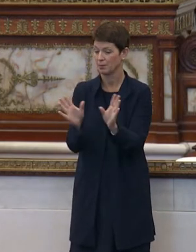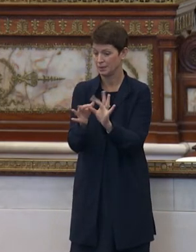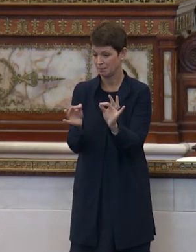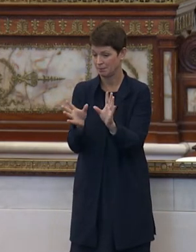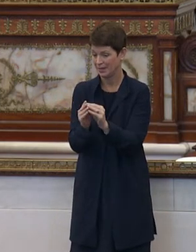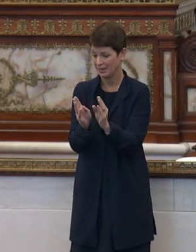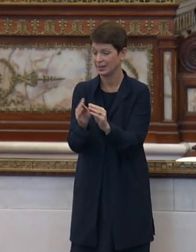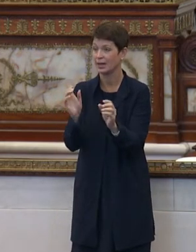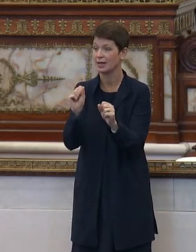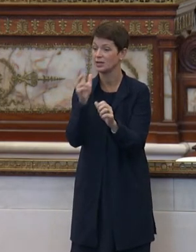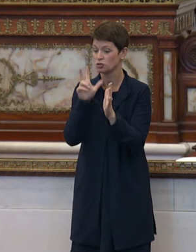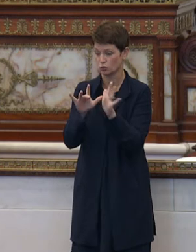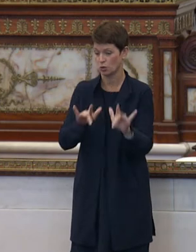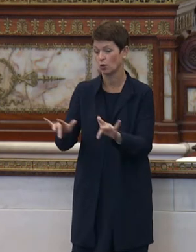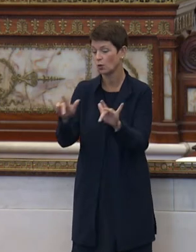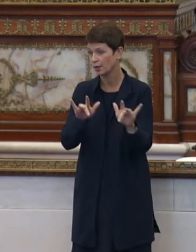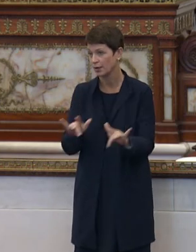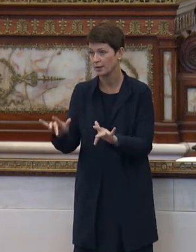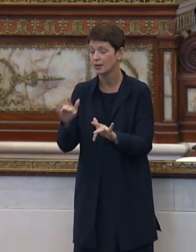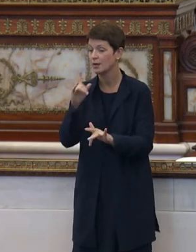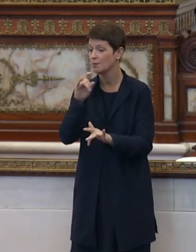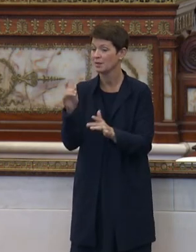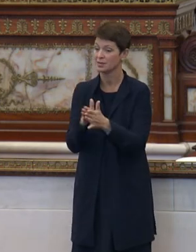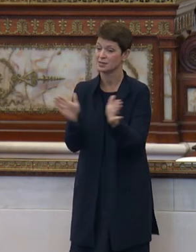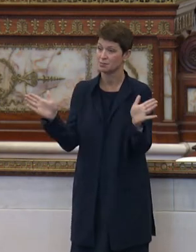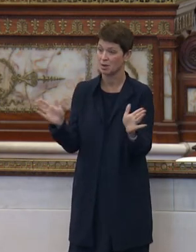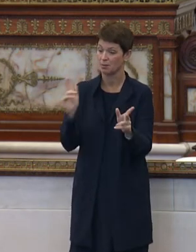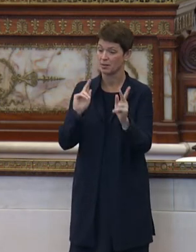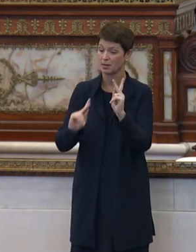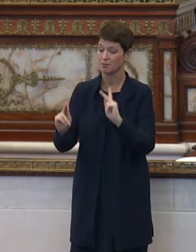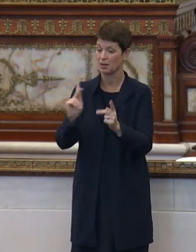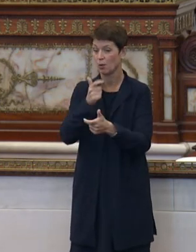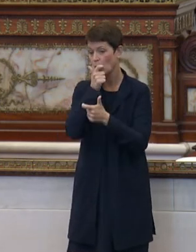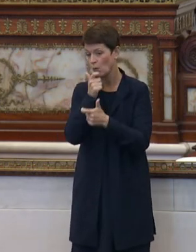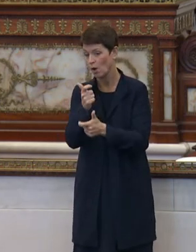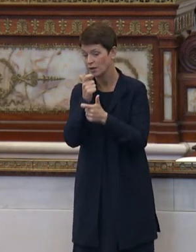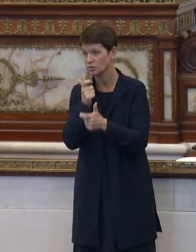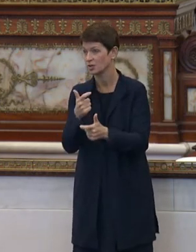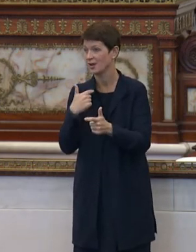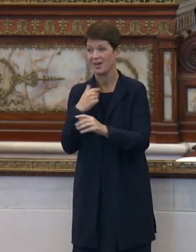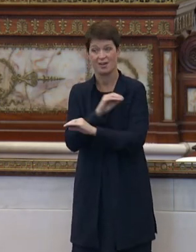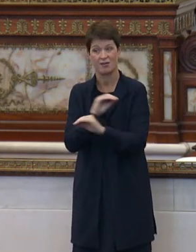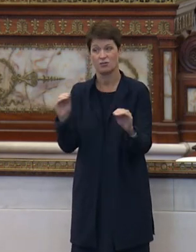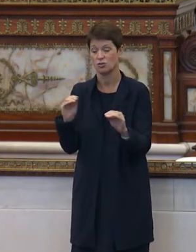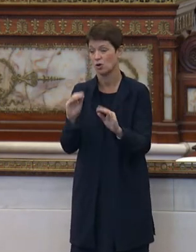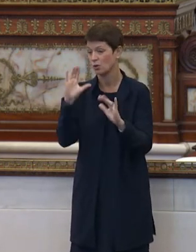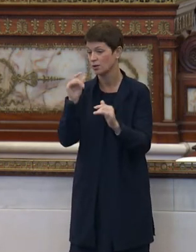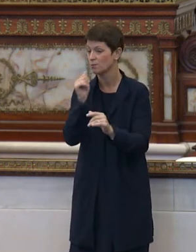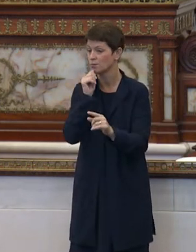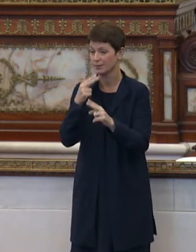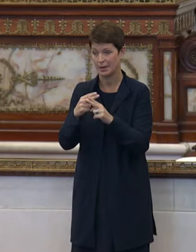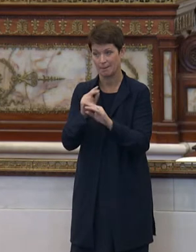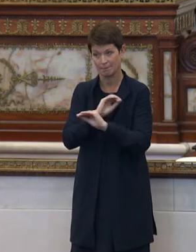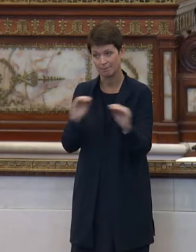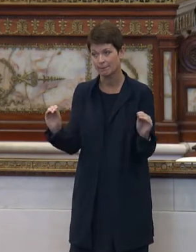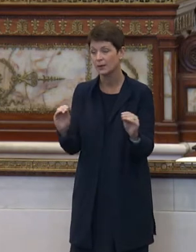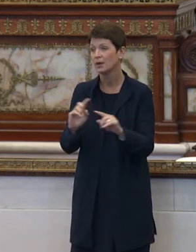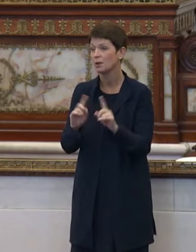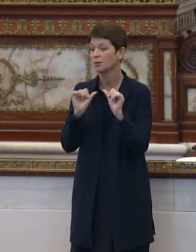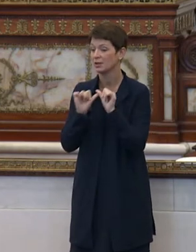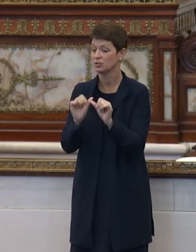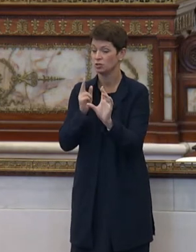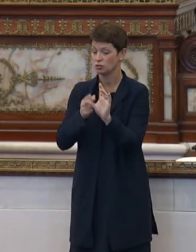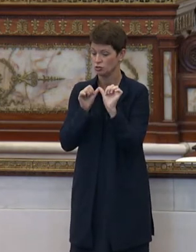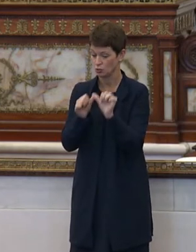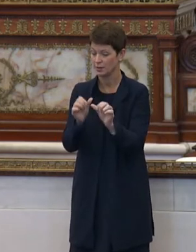hearing and is being recorded. Because the hearing is public, participants and viewers have no reasonable expectation of privacy. By continuing